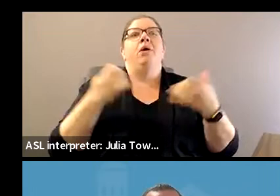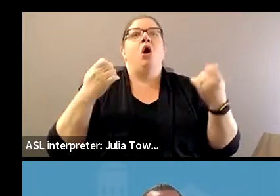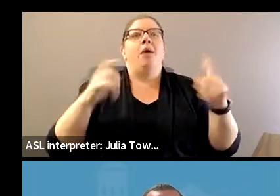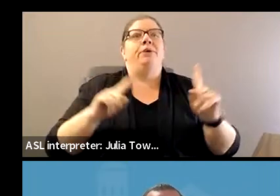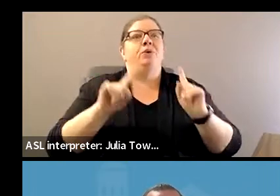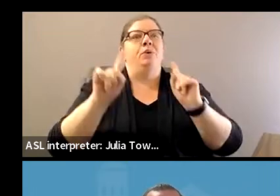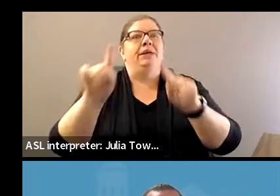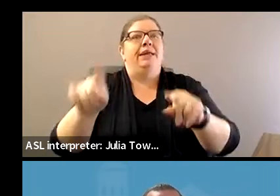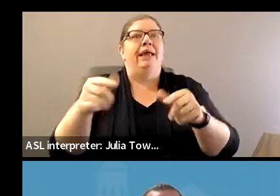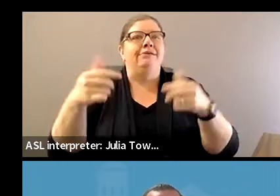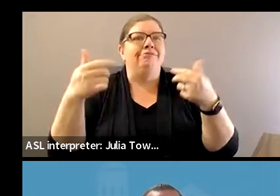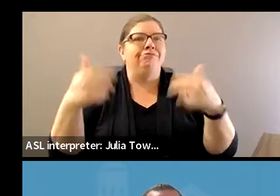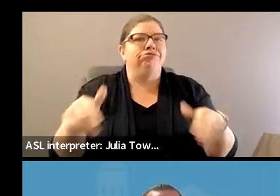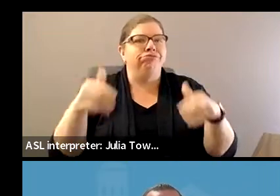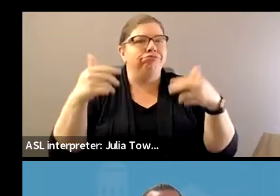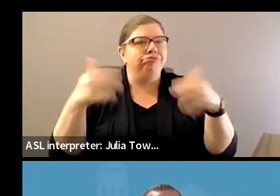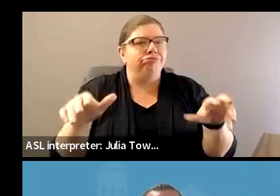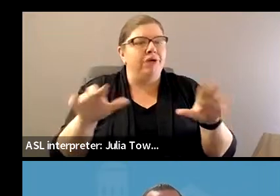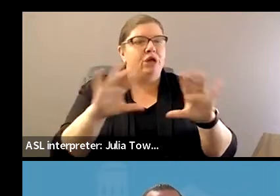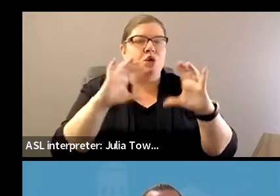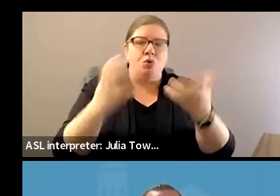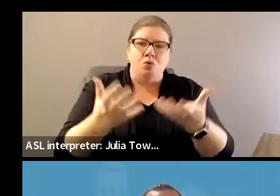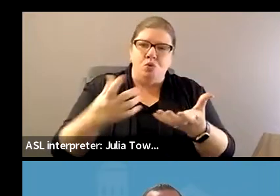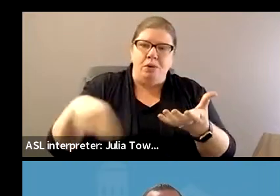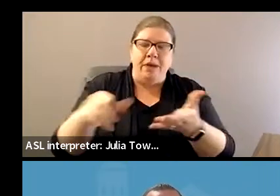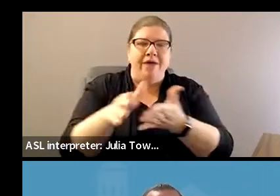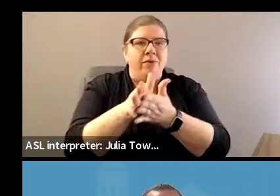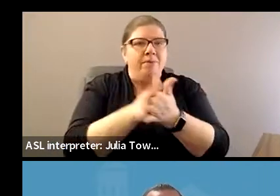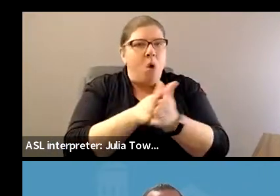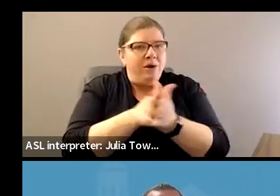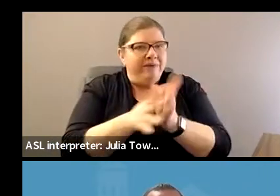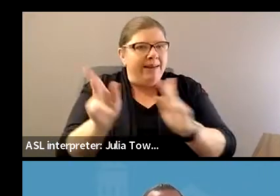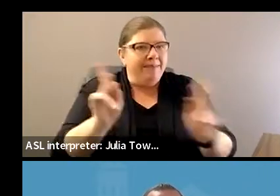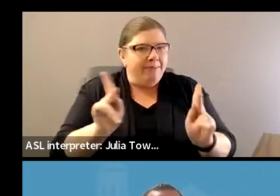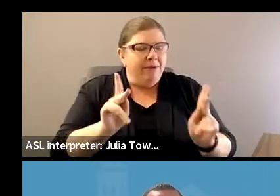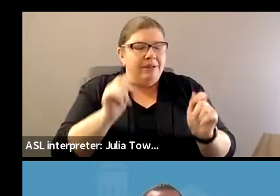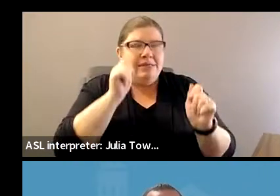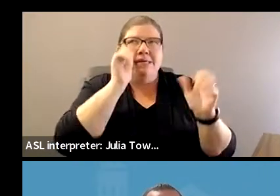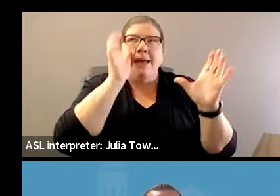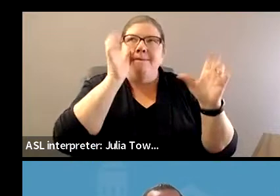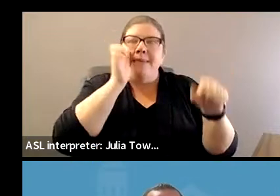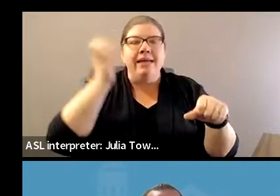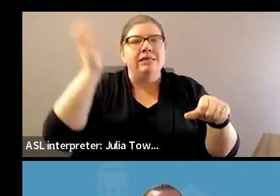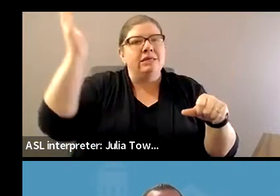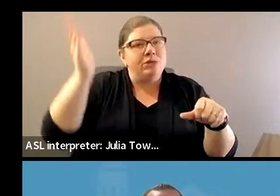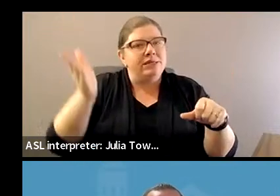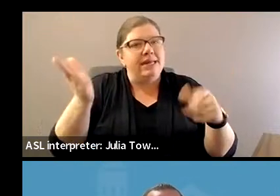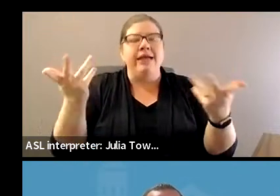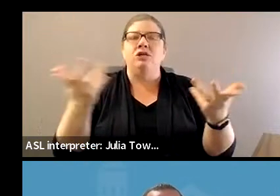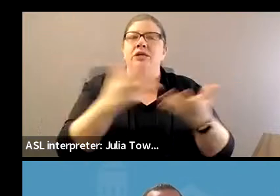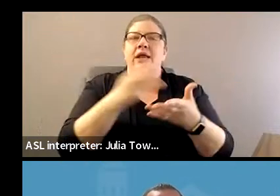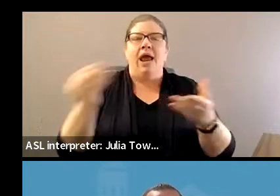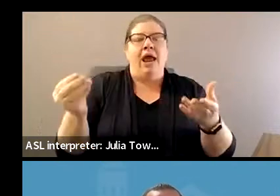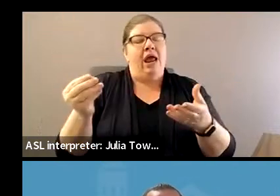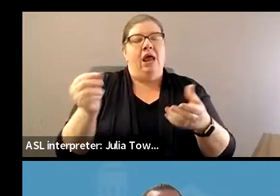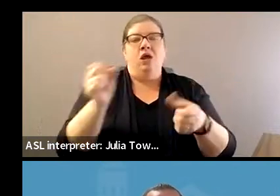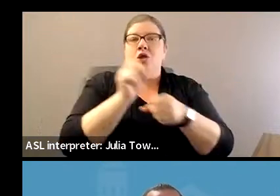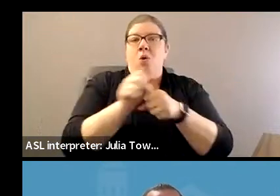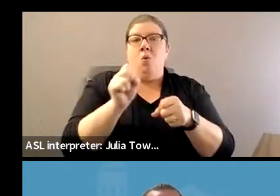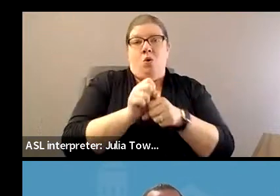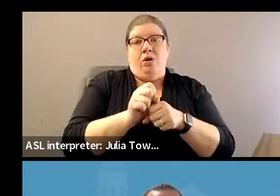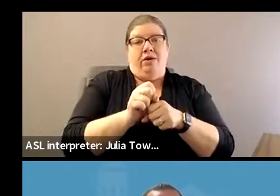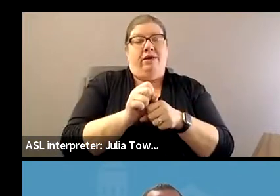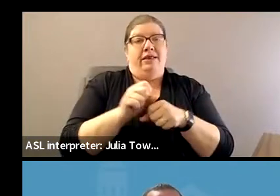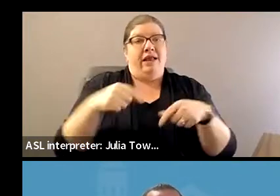to attend. It was a group of motivated people. It was amazing presentation. And so the work that is being